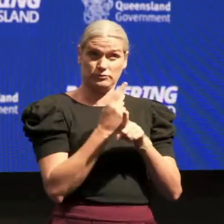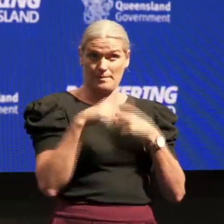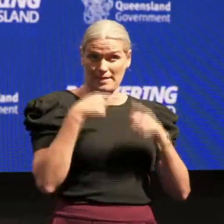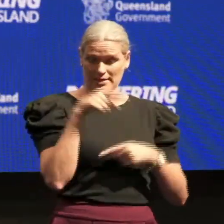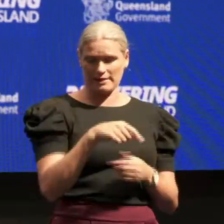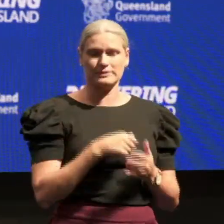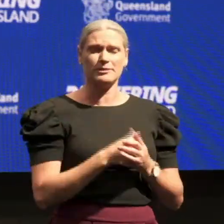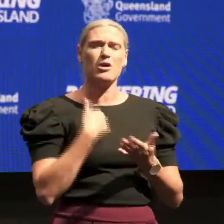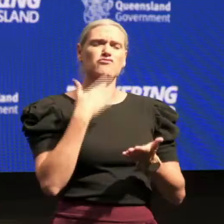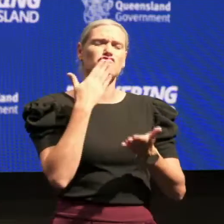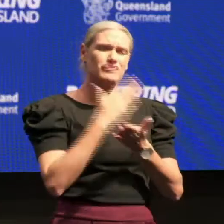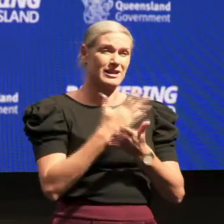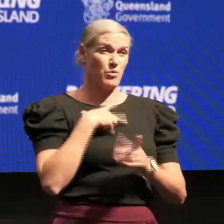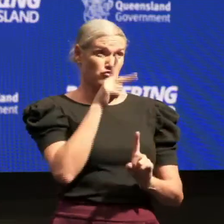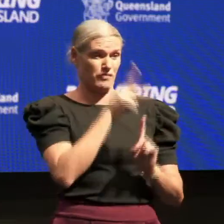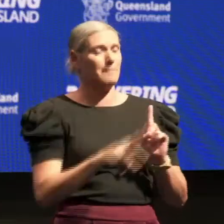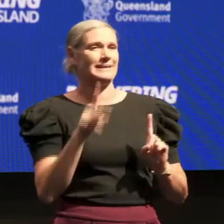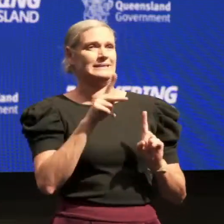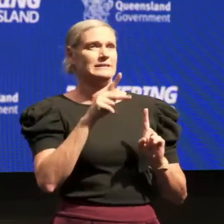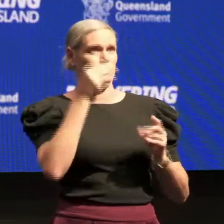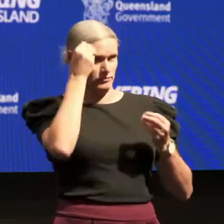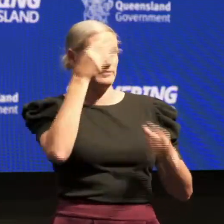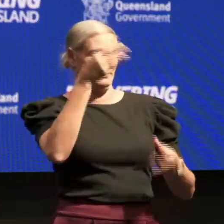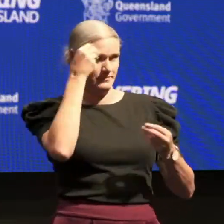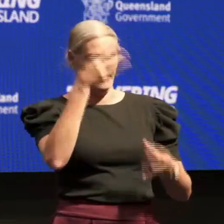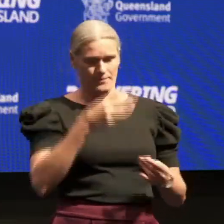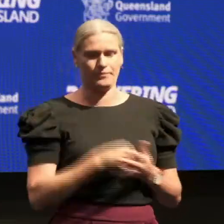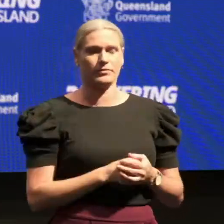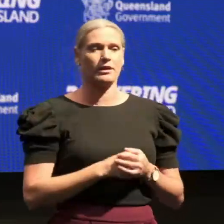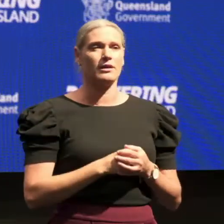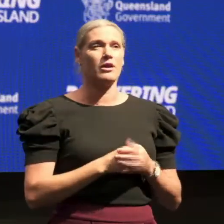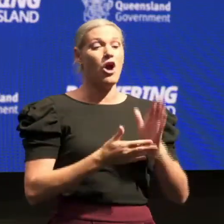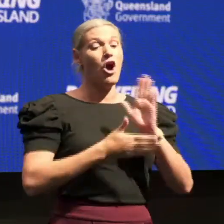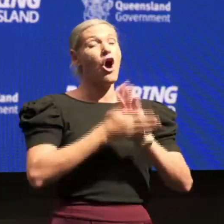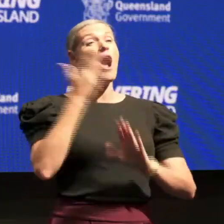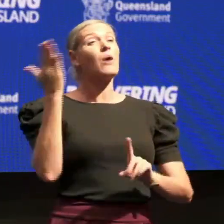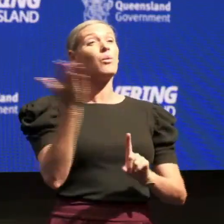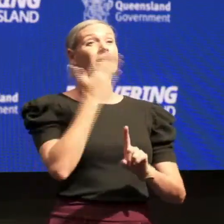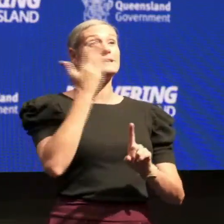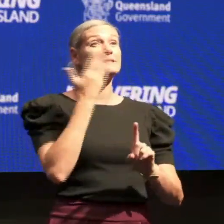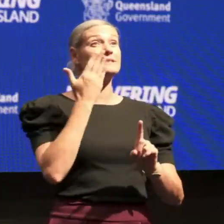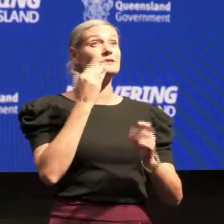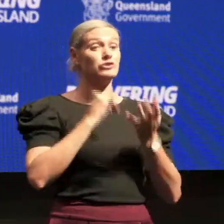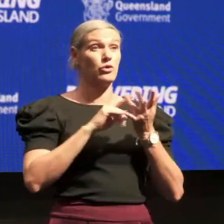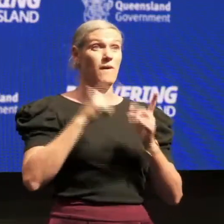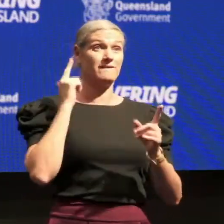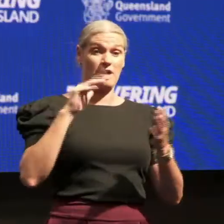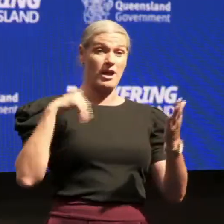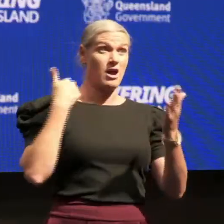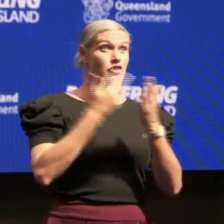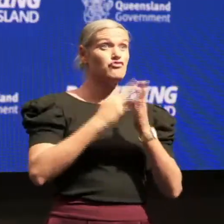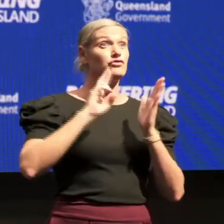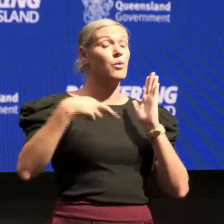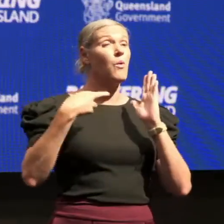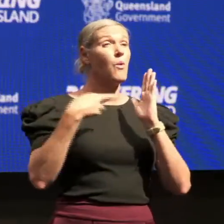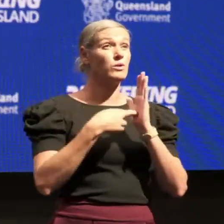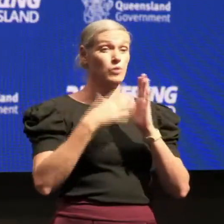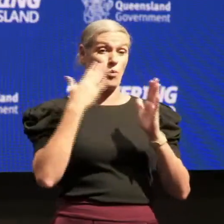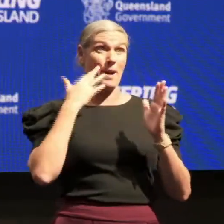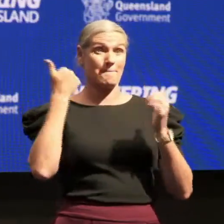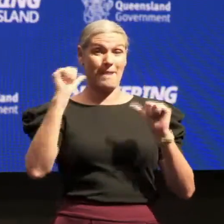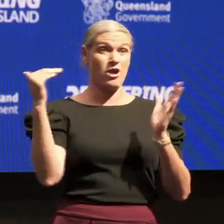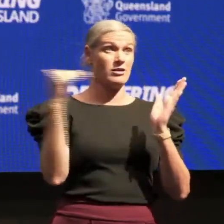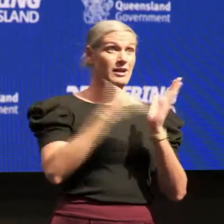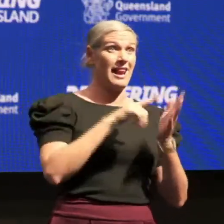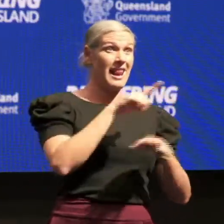something that I'm keen to express. To give an indication, the highest wind speed, which was recorded as the system crossed the